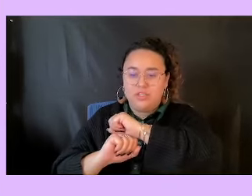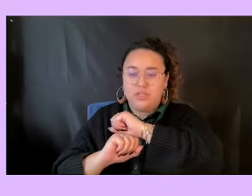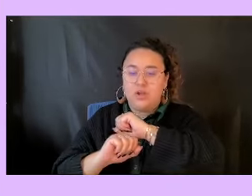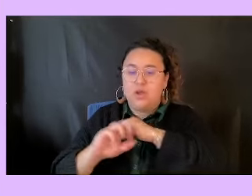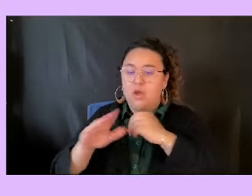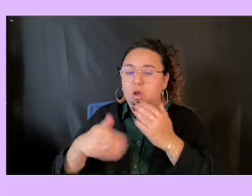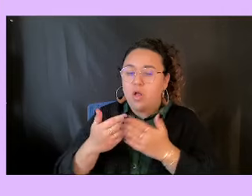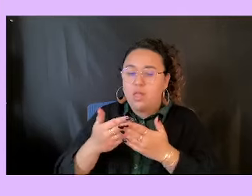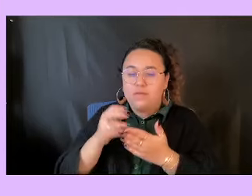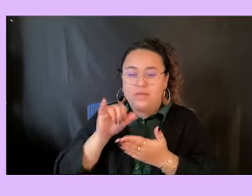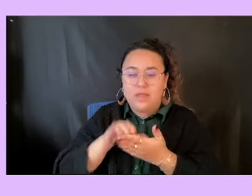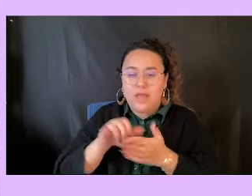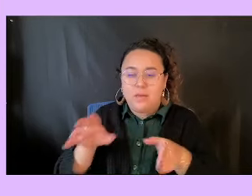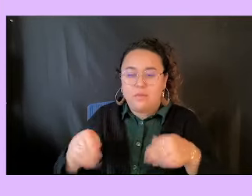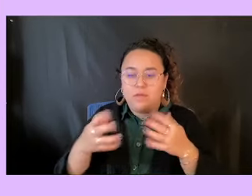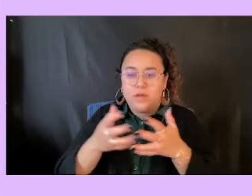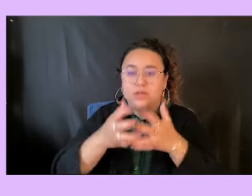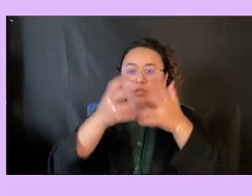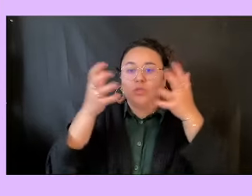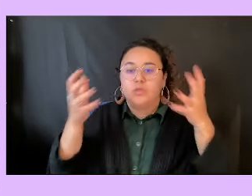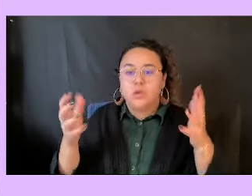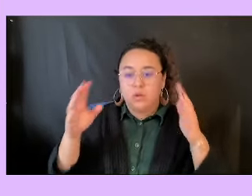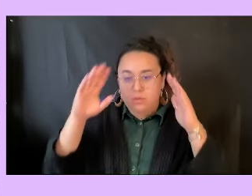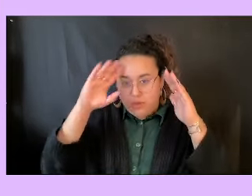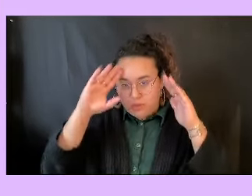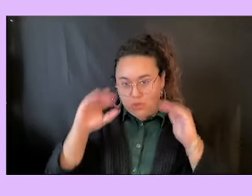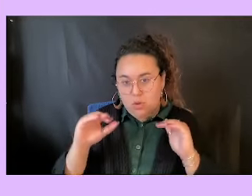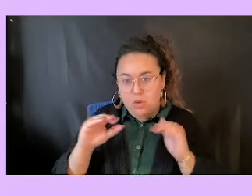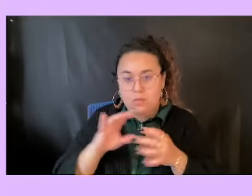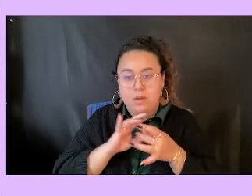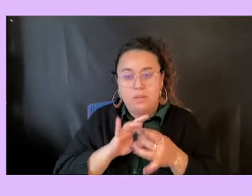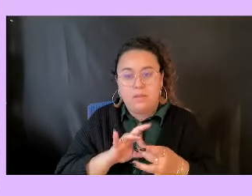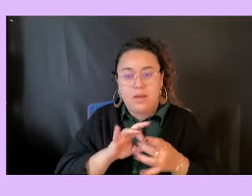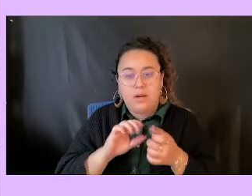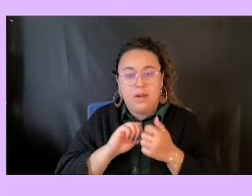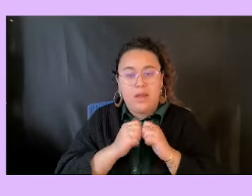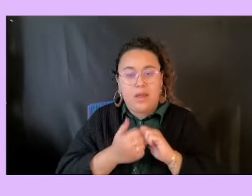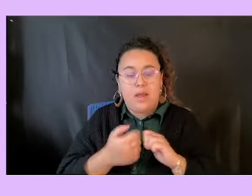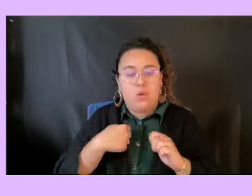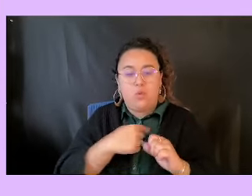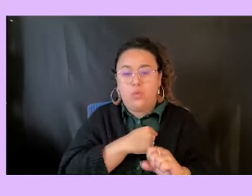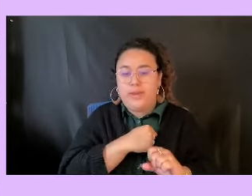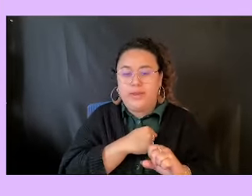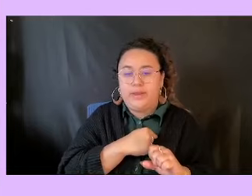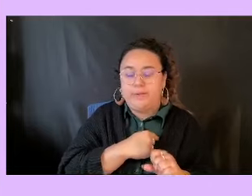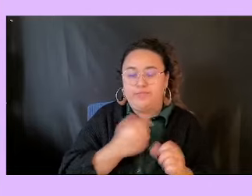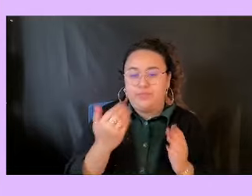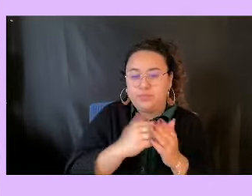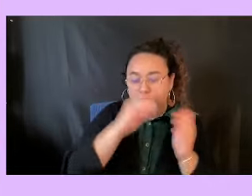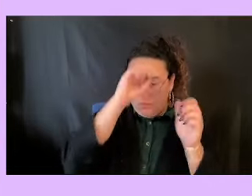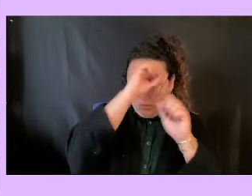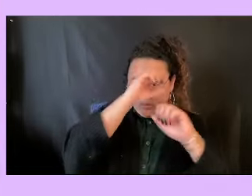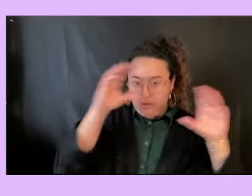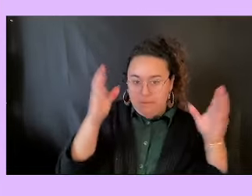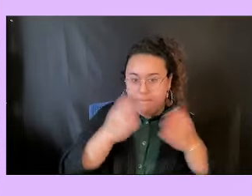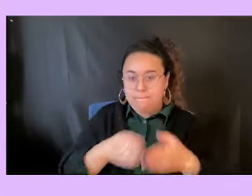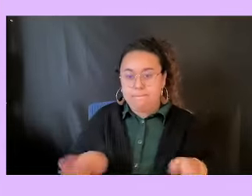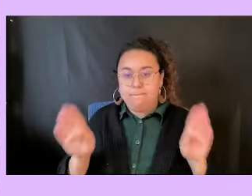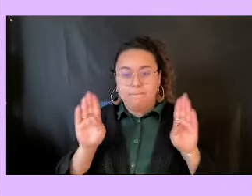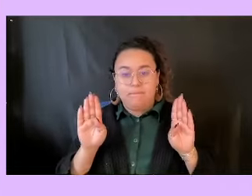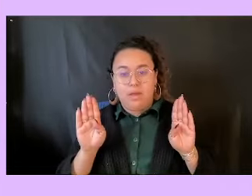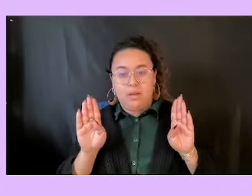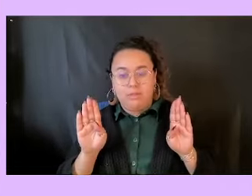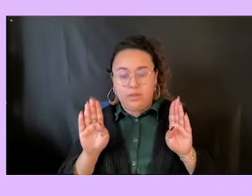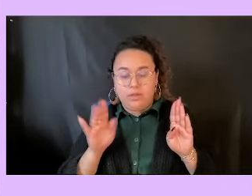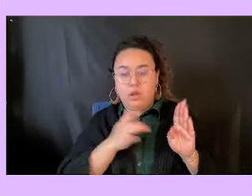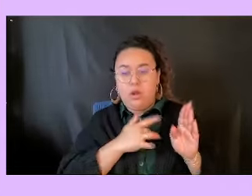hope around how we are reimagining public art under theater's